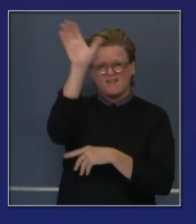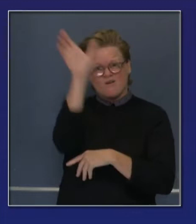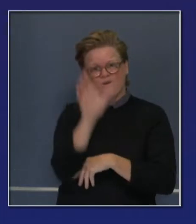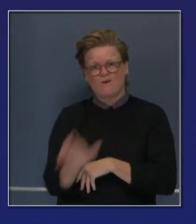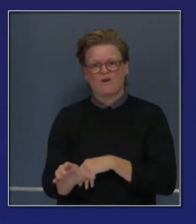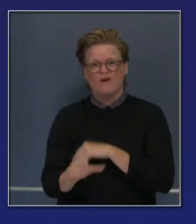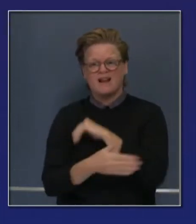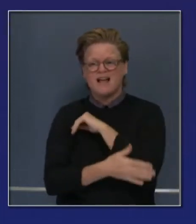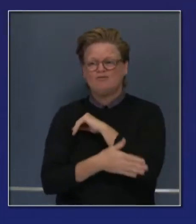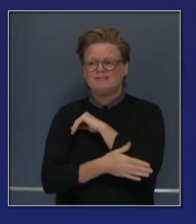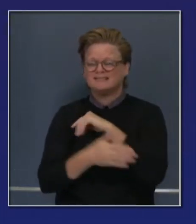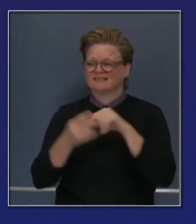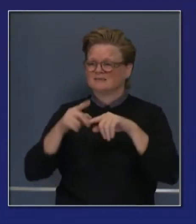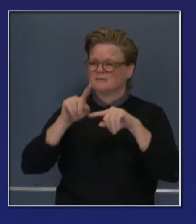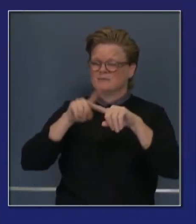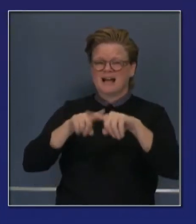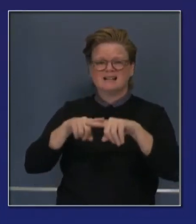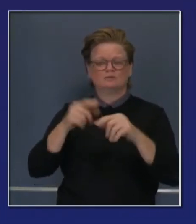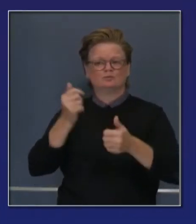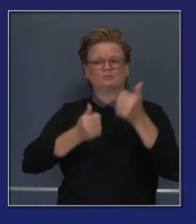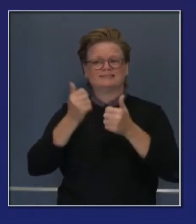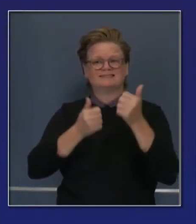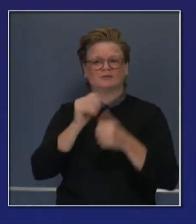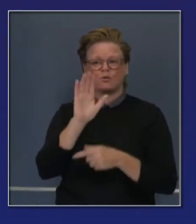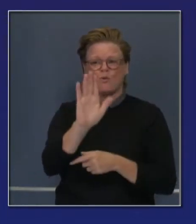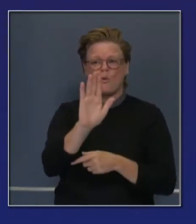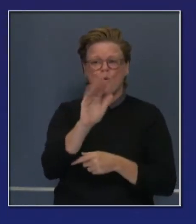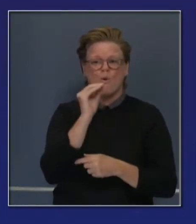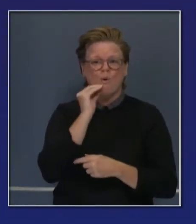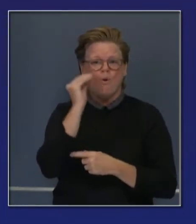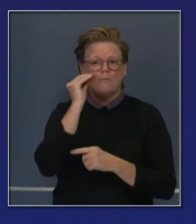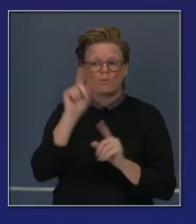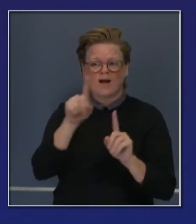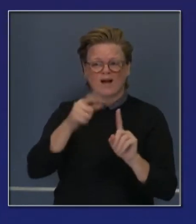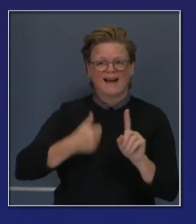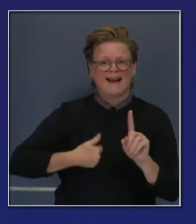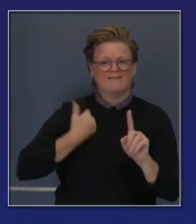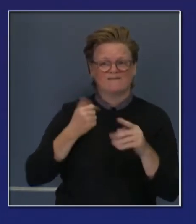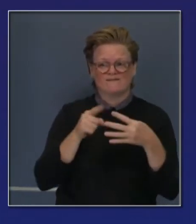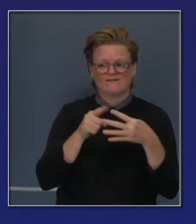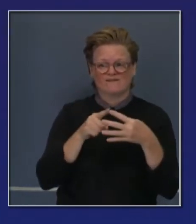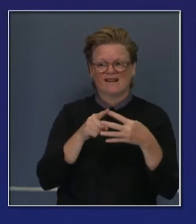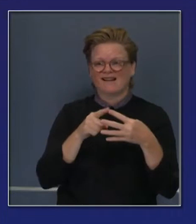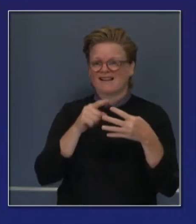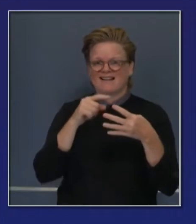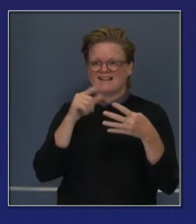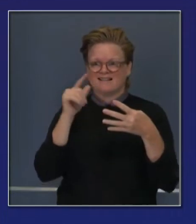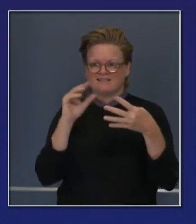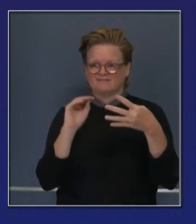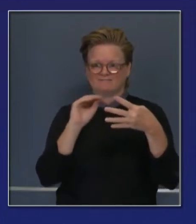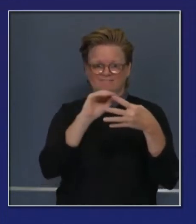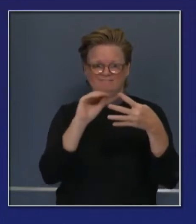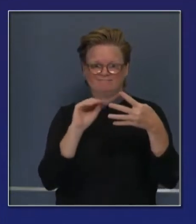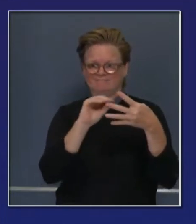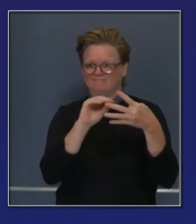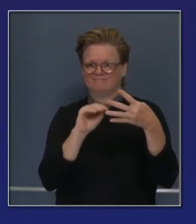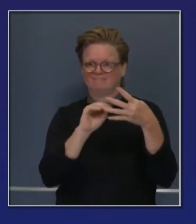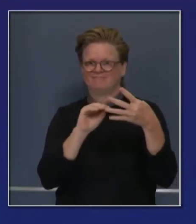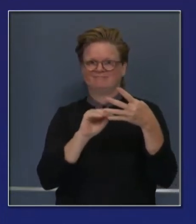an example, hair salons and barbershops can be reopened. We